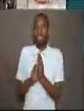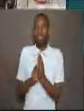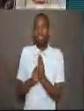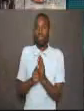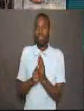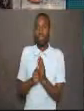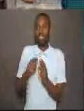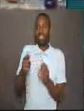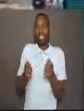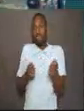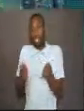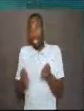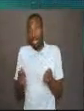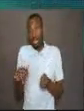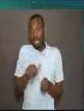vehicular motion.